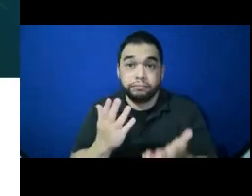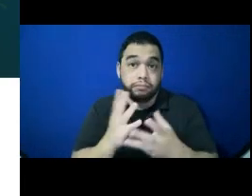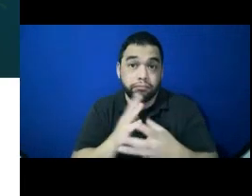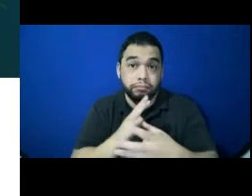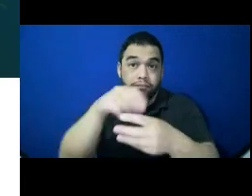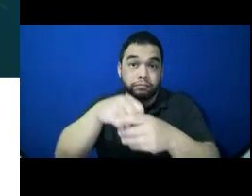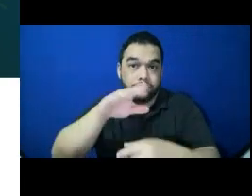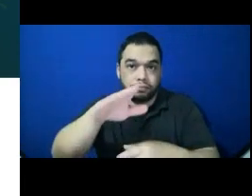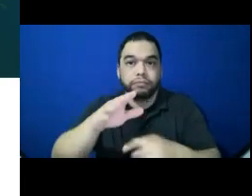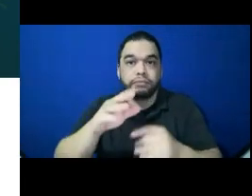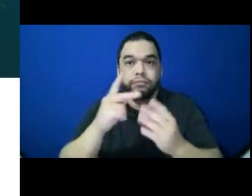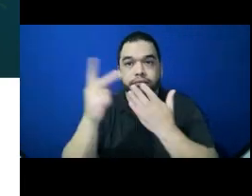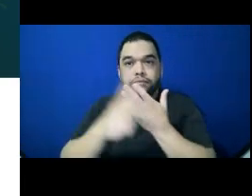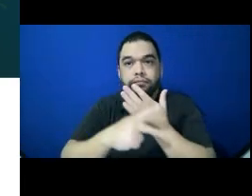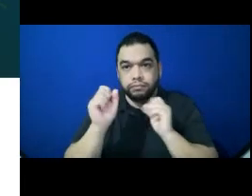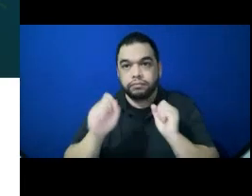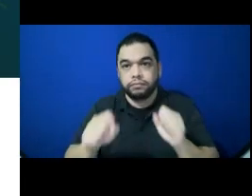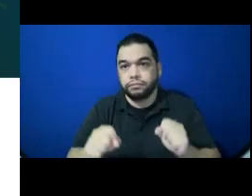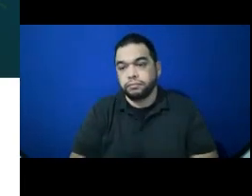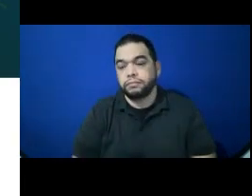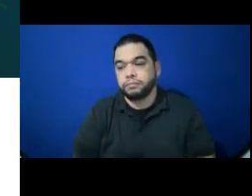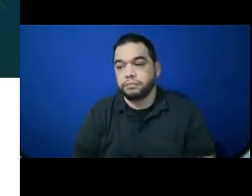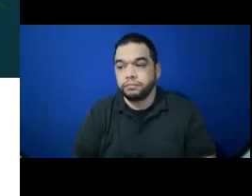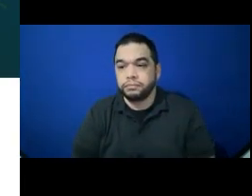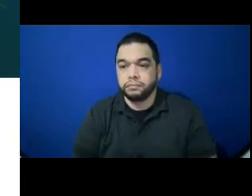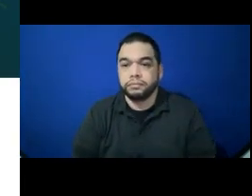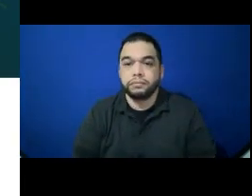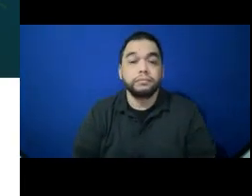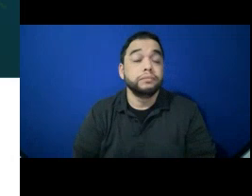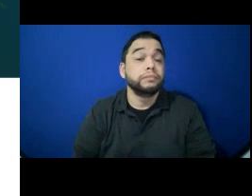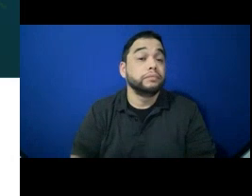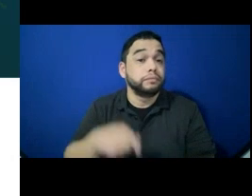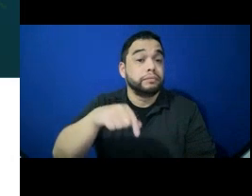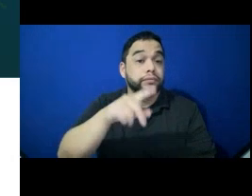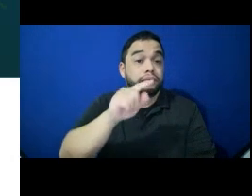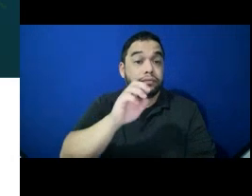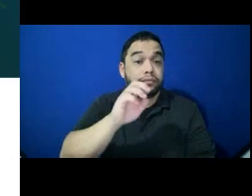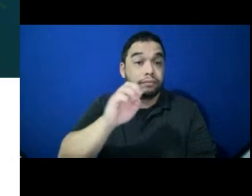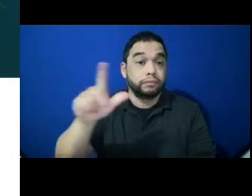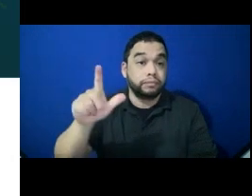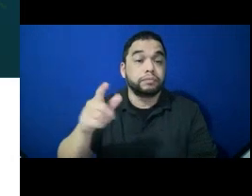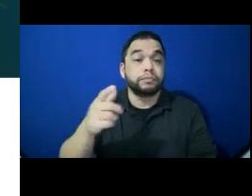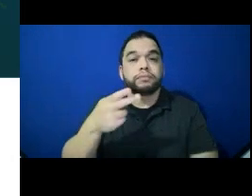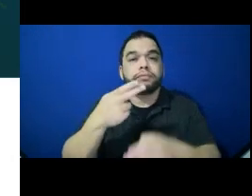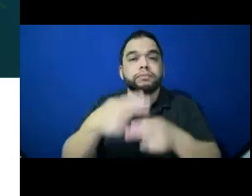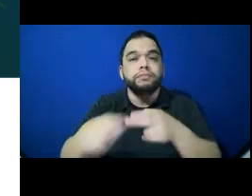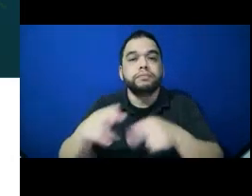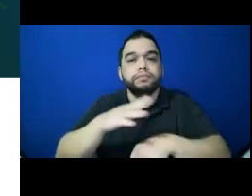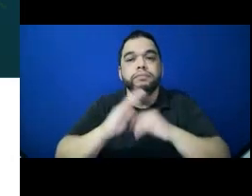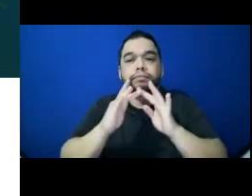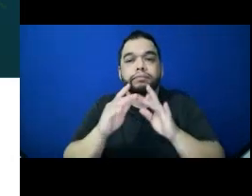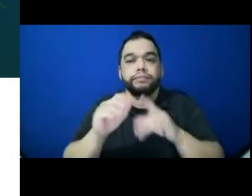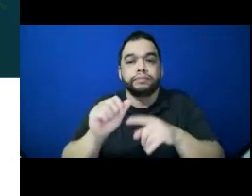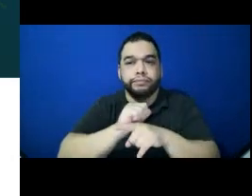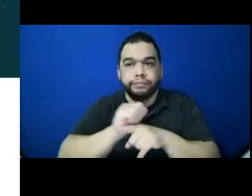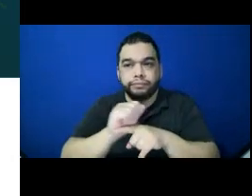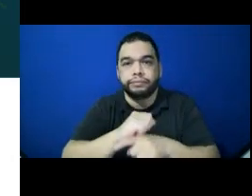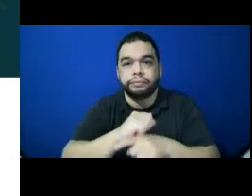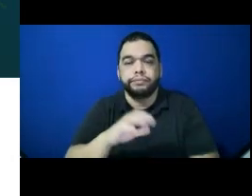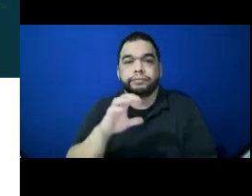So the idea for this tool was a short online training, climate change basics. What are